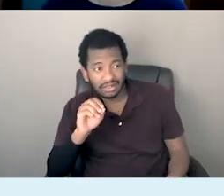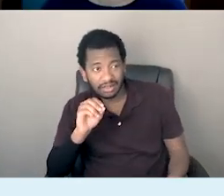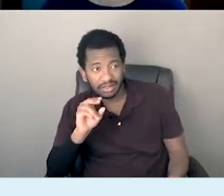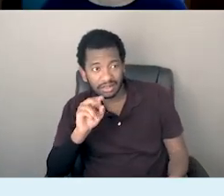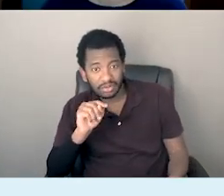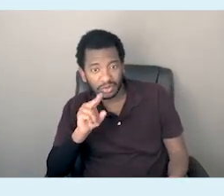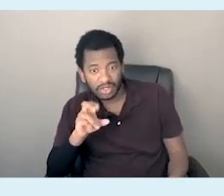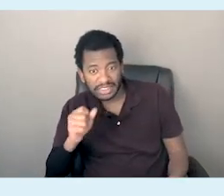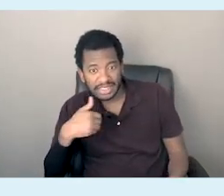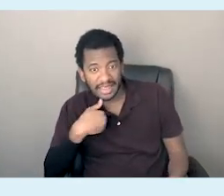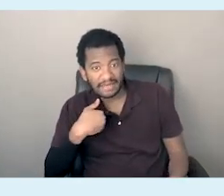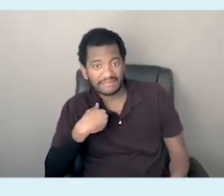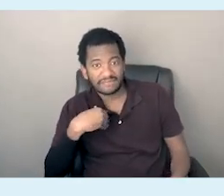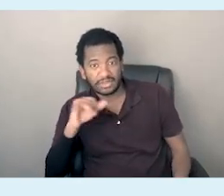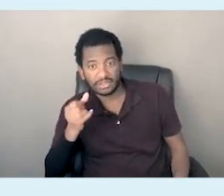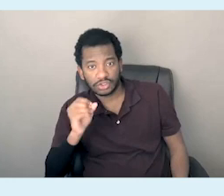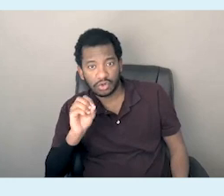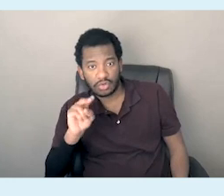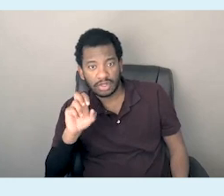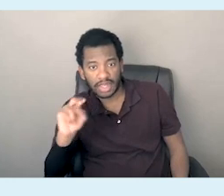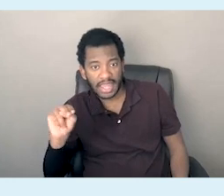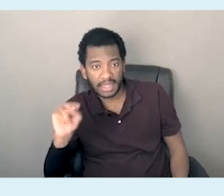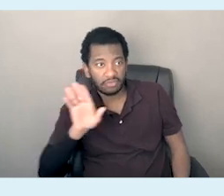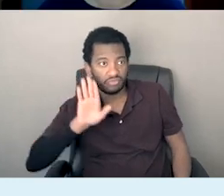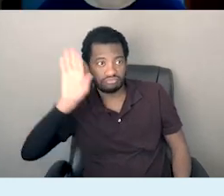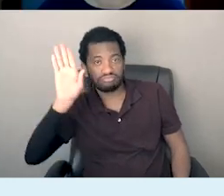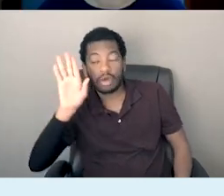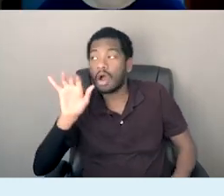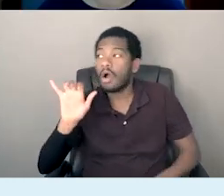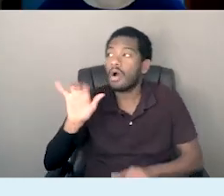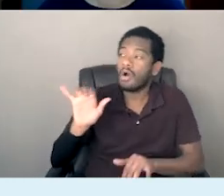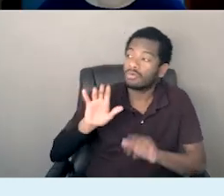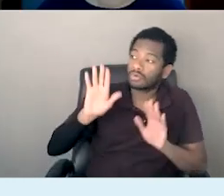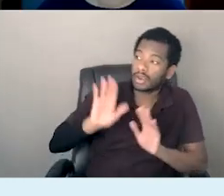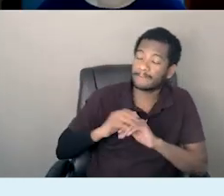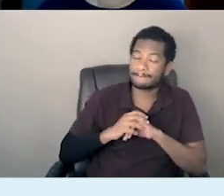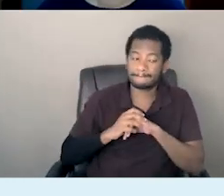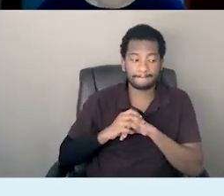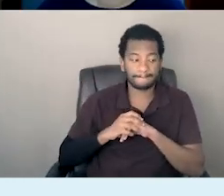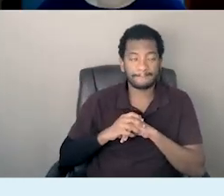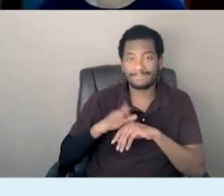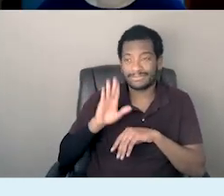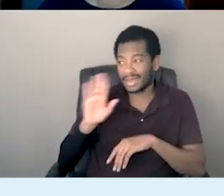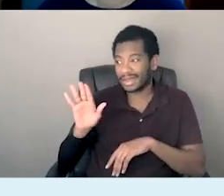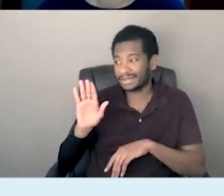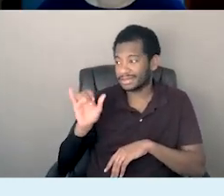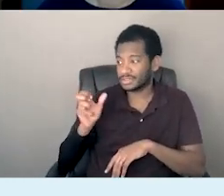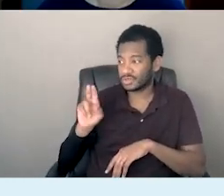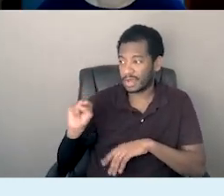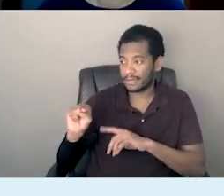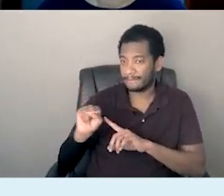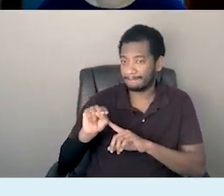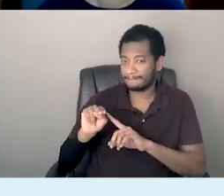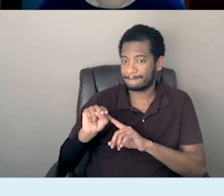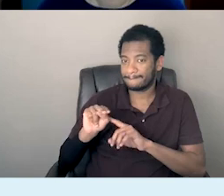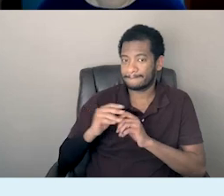have Joanne Russell raised her hand. Oh, great. Hi, Joanne.